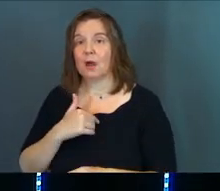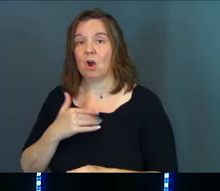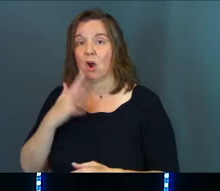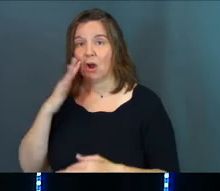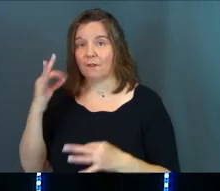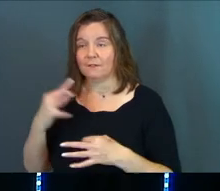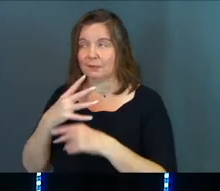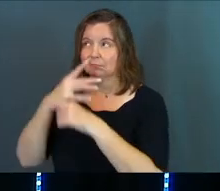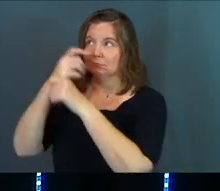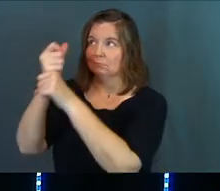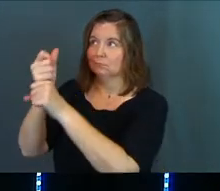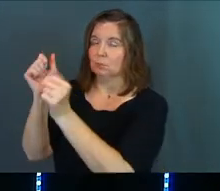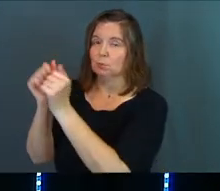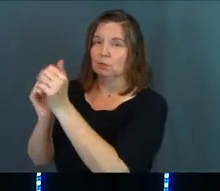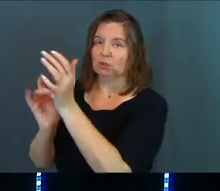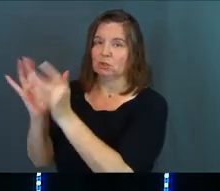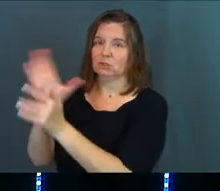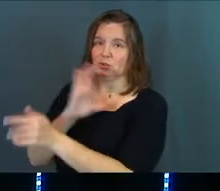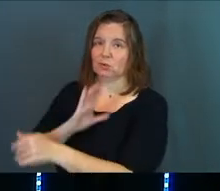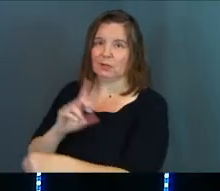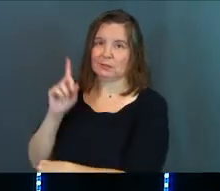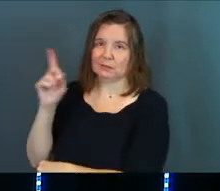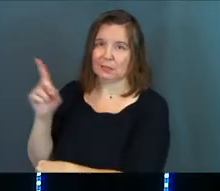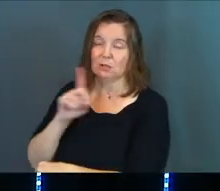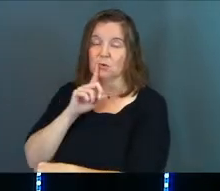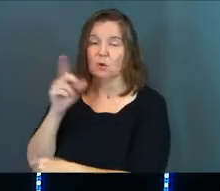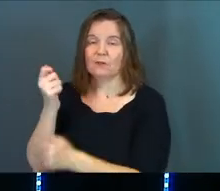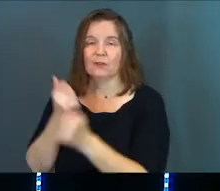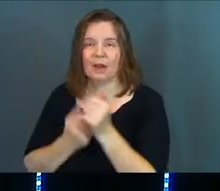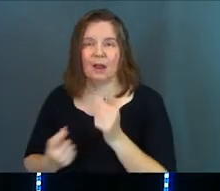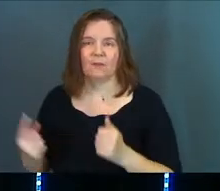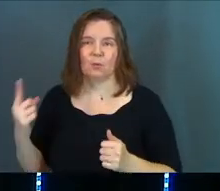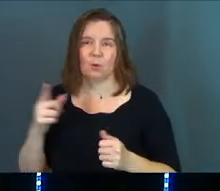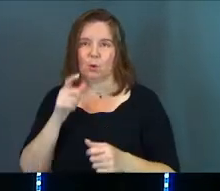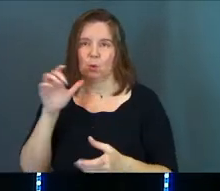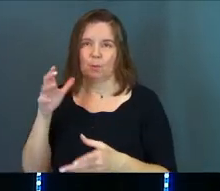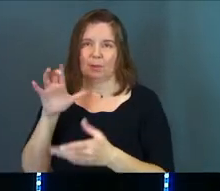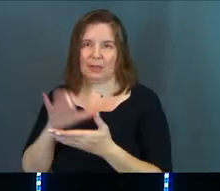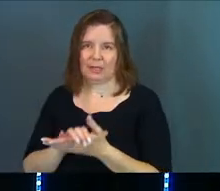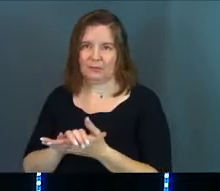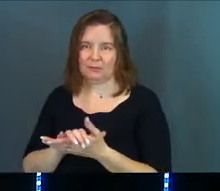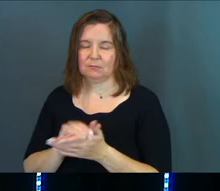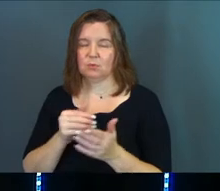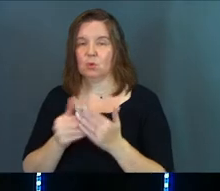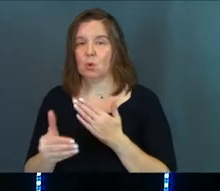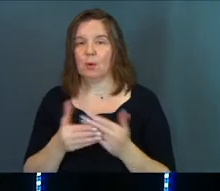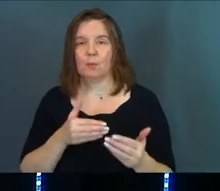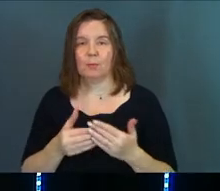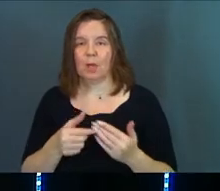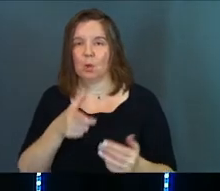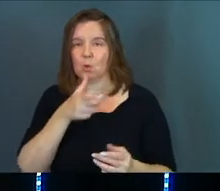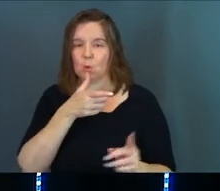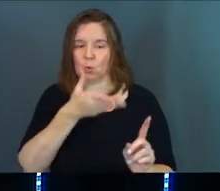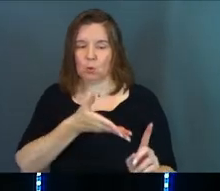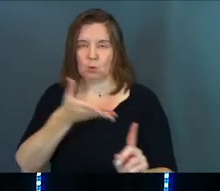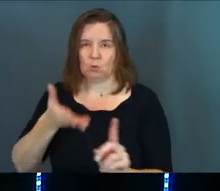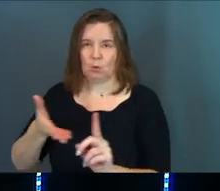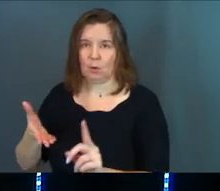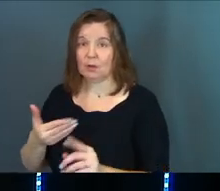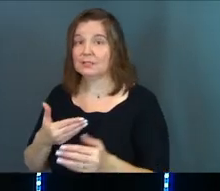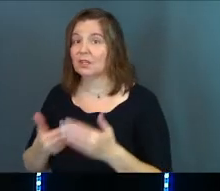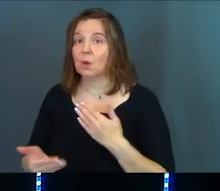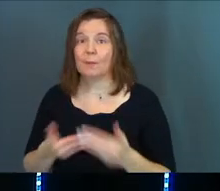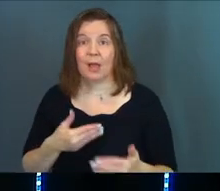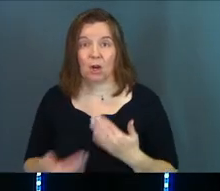our faith in Jesus Christ. And this is true for everyone who believes, no matter who you are. Can everybody